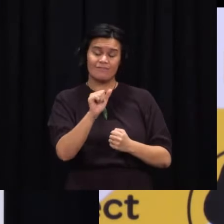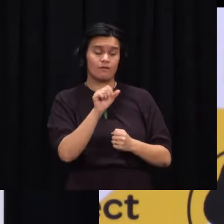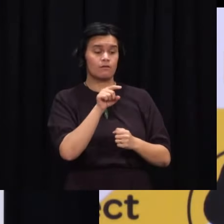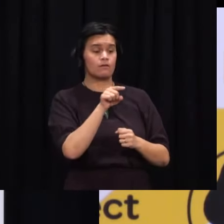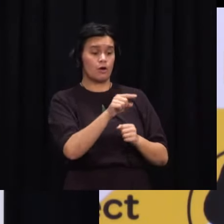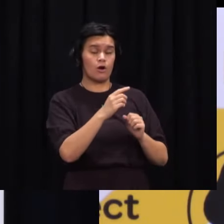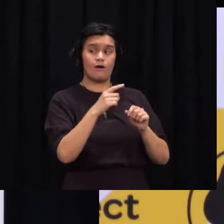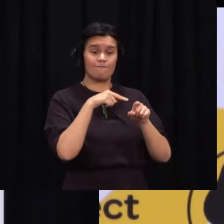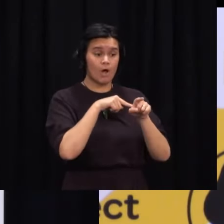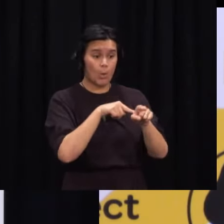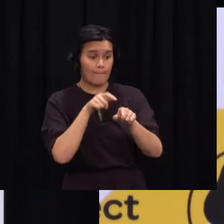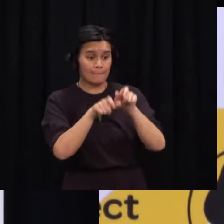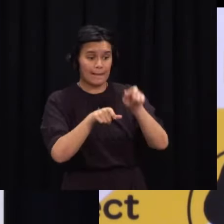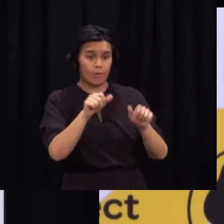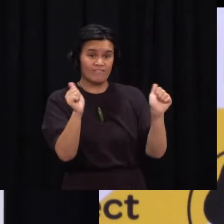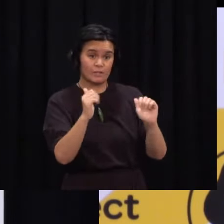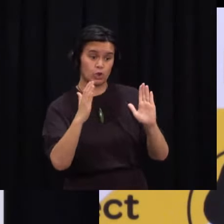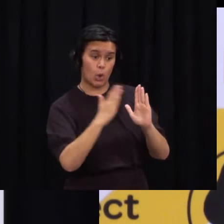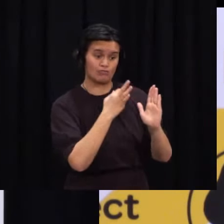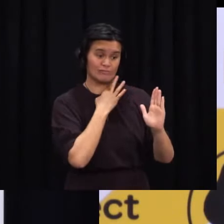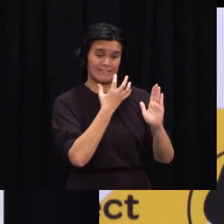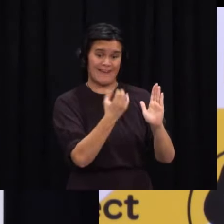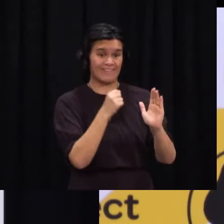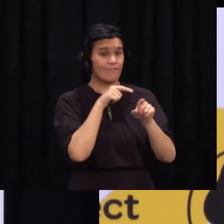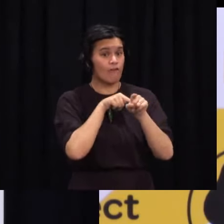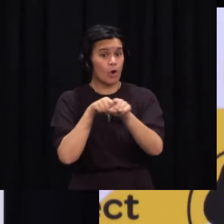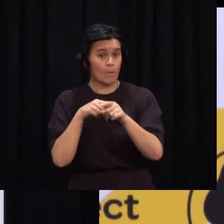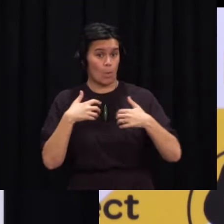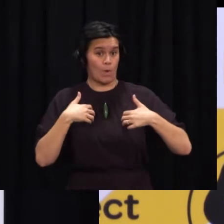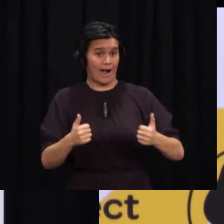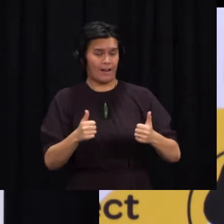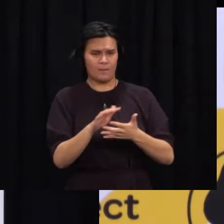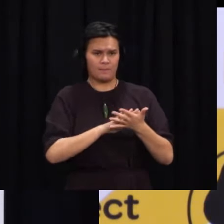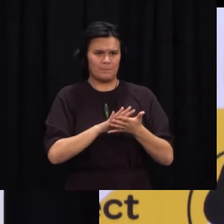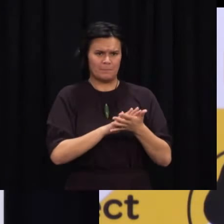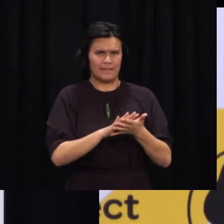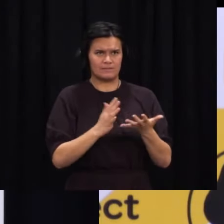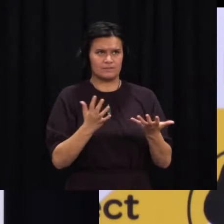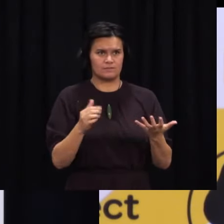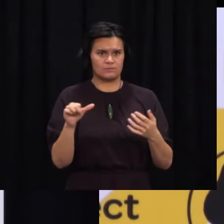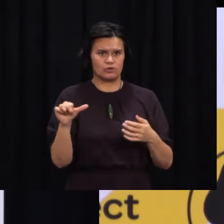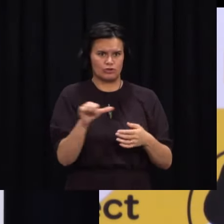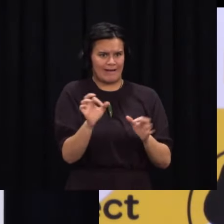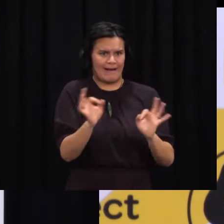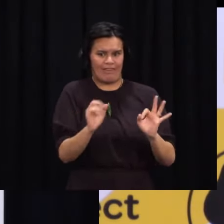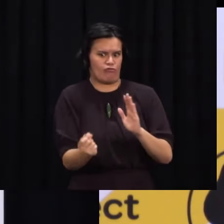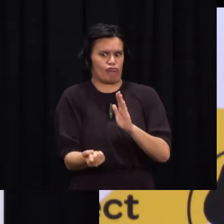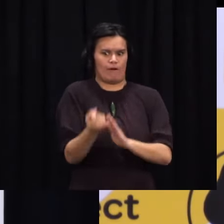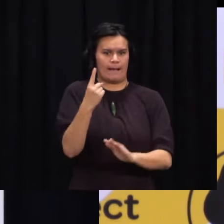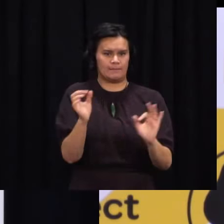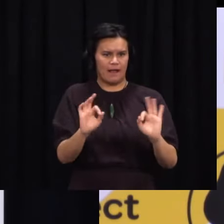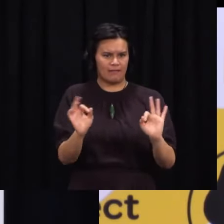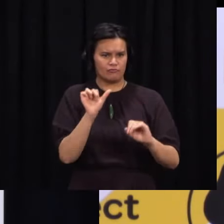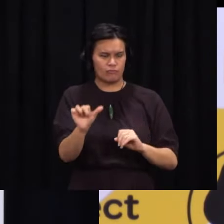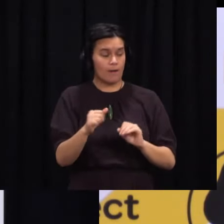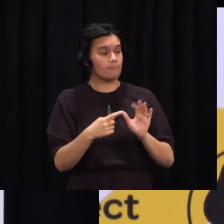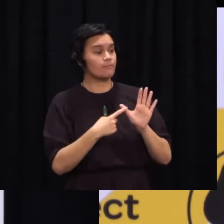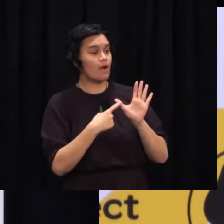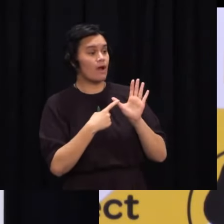shouldn't be surprises. We've said that we haven't got large-scale undetected transmission. And so essentially what that means is we are still